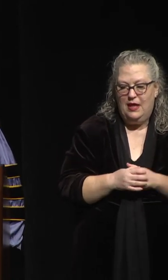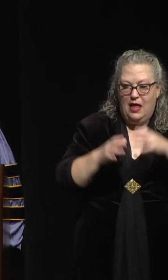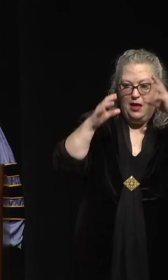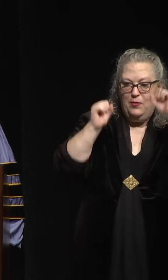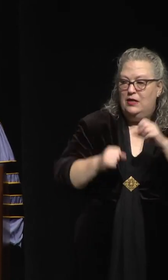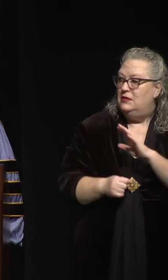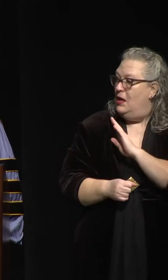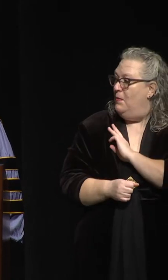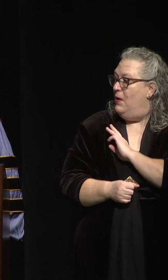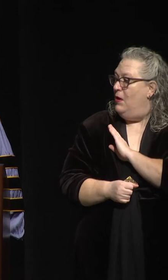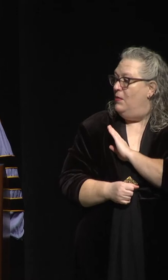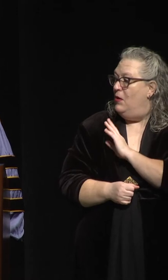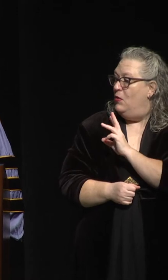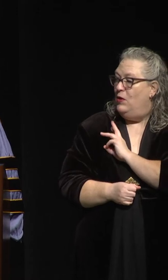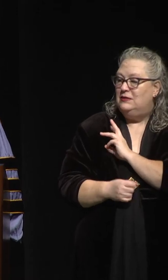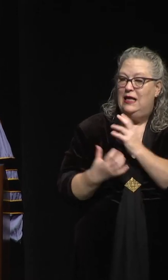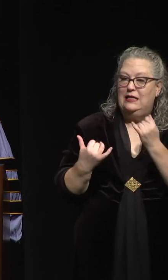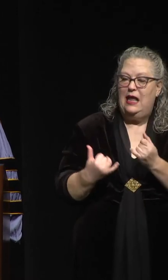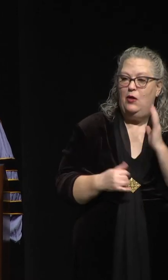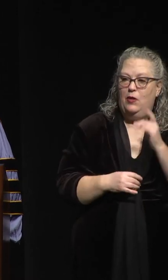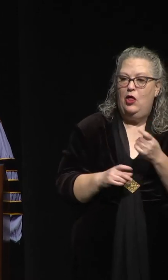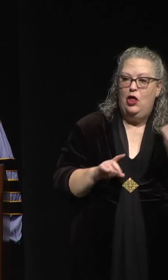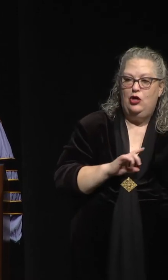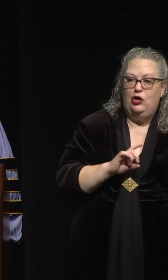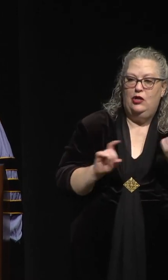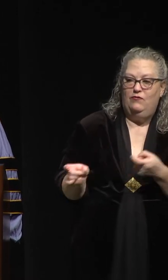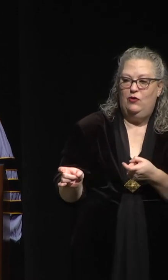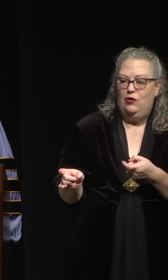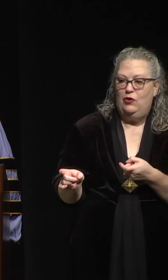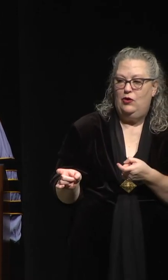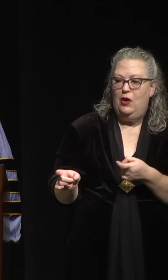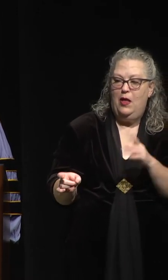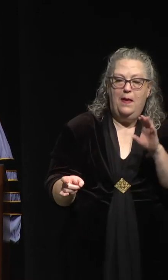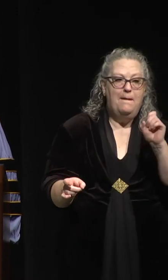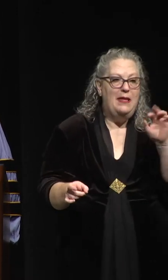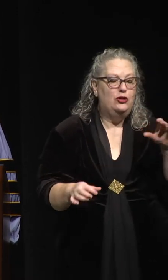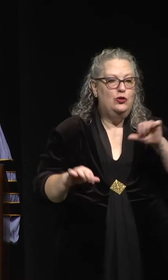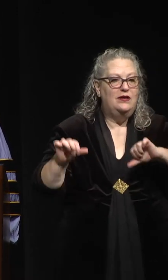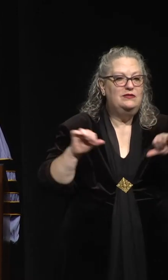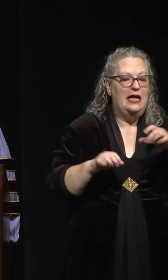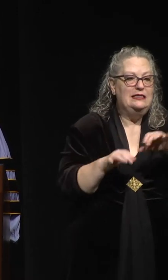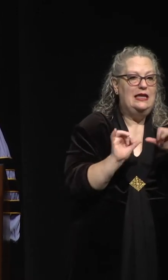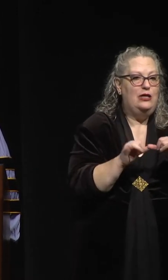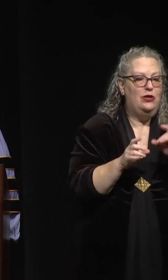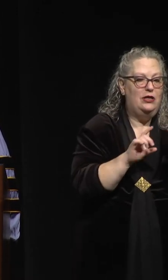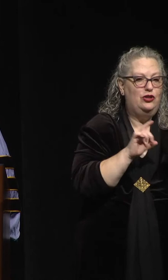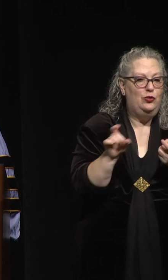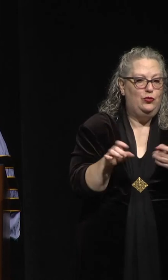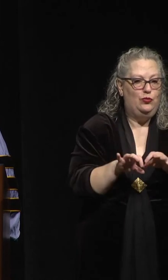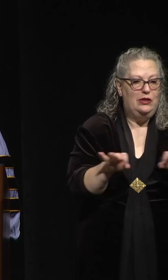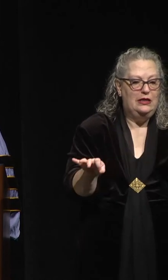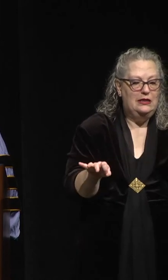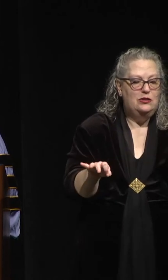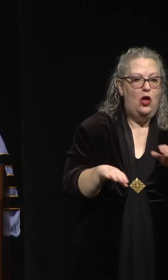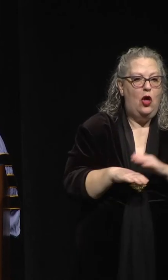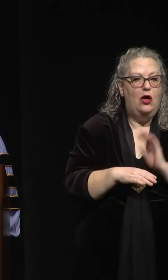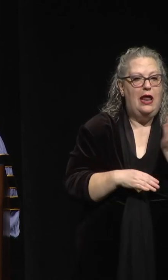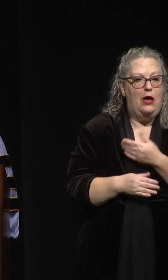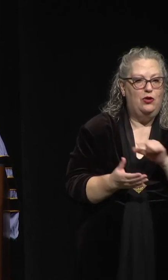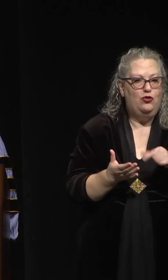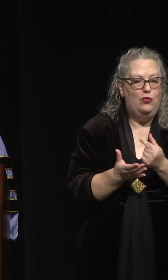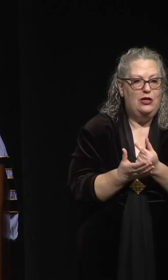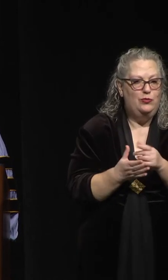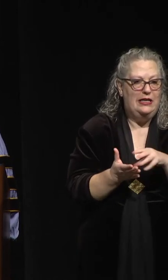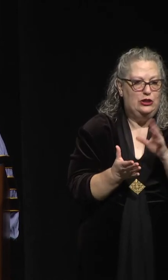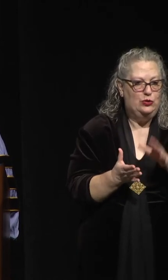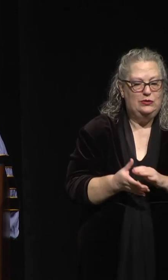President Barbara Wilson will now confer the Bachelor of Science in Engineering degrees on our